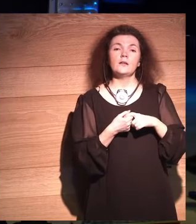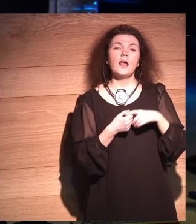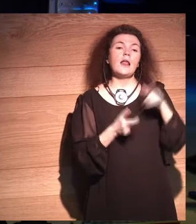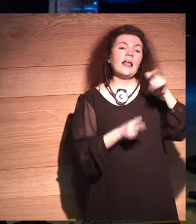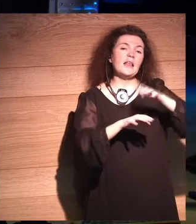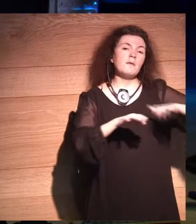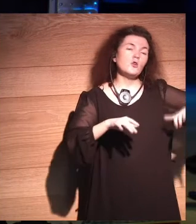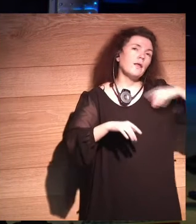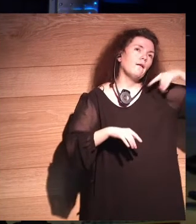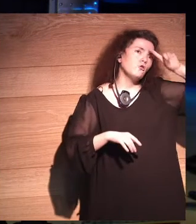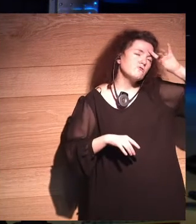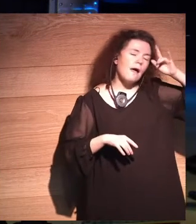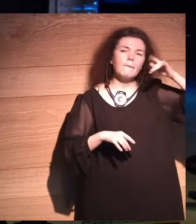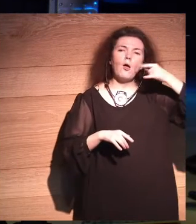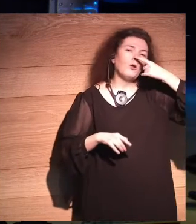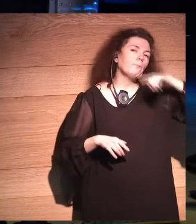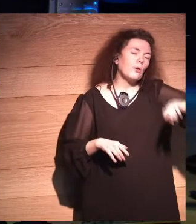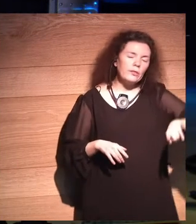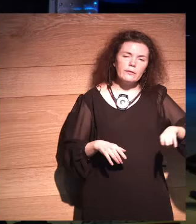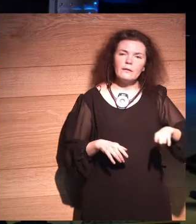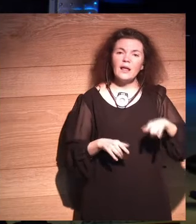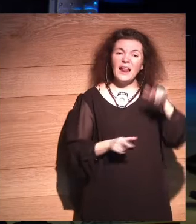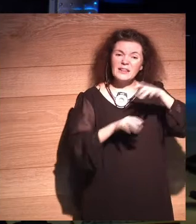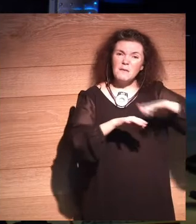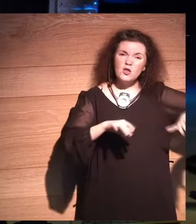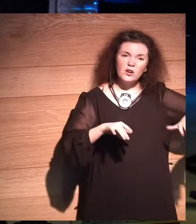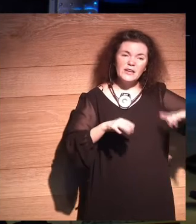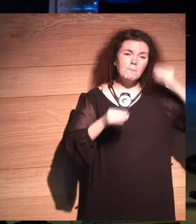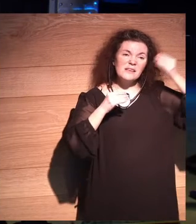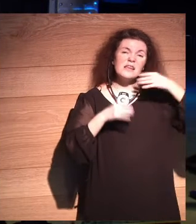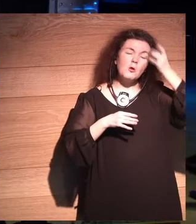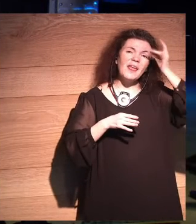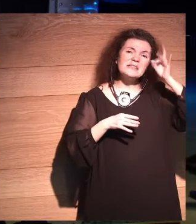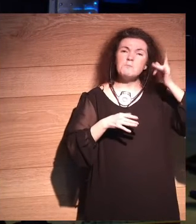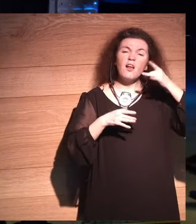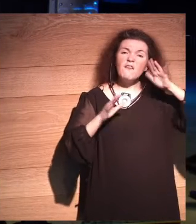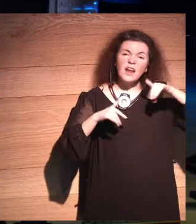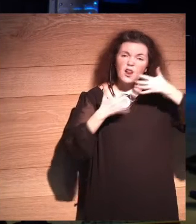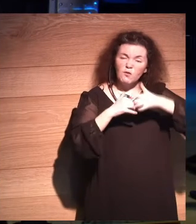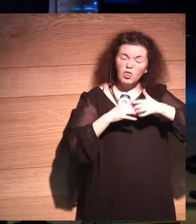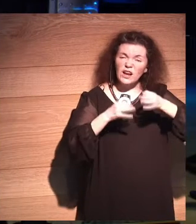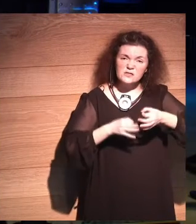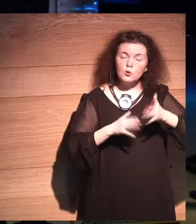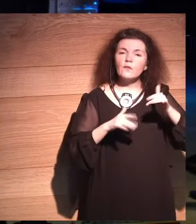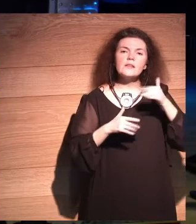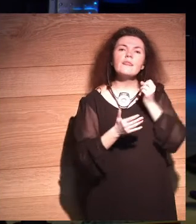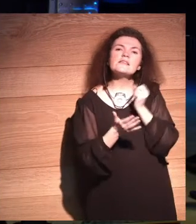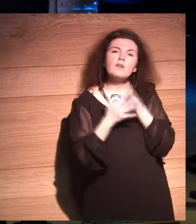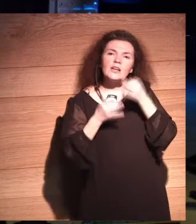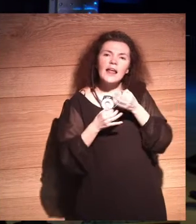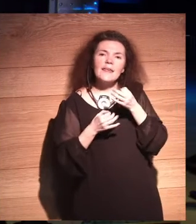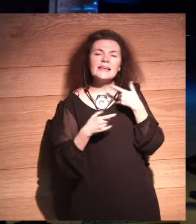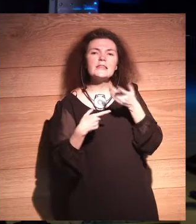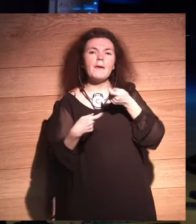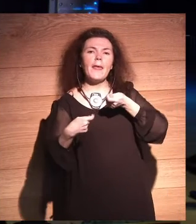don't care. Most people don't believe that it will actually work. So there are real challenges to the marketing side of citizen engagement that we need